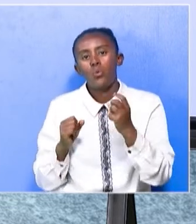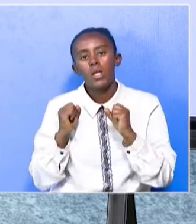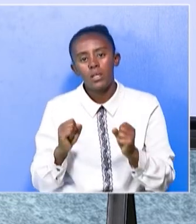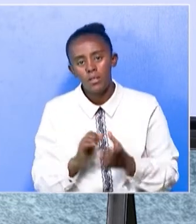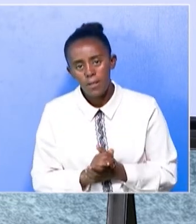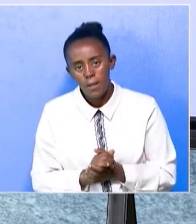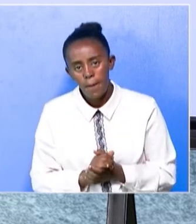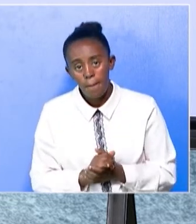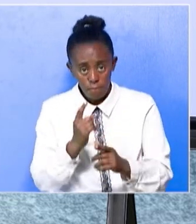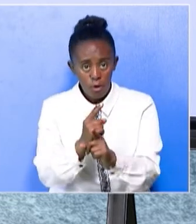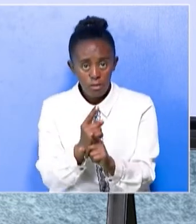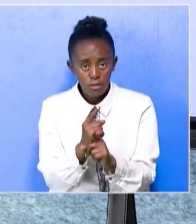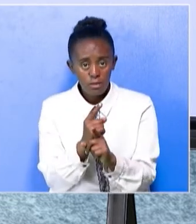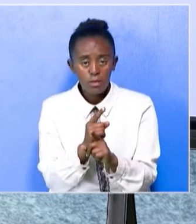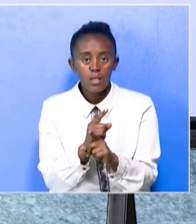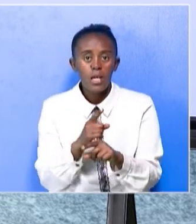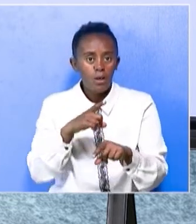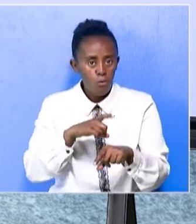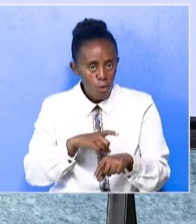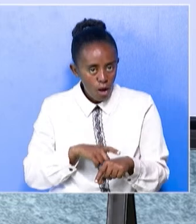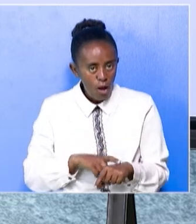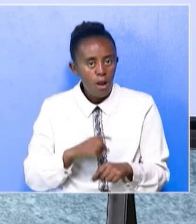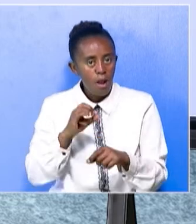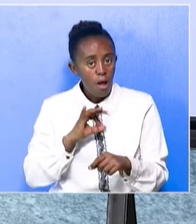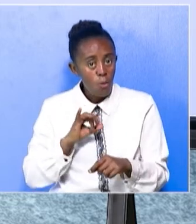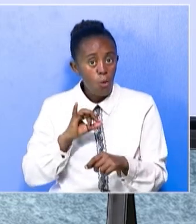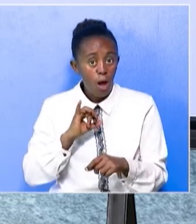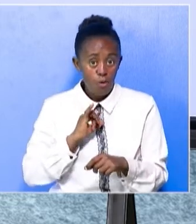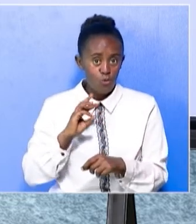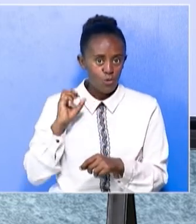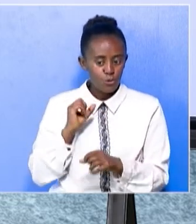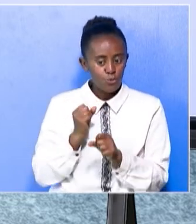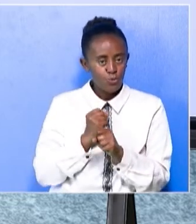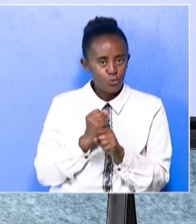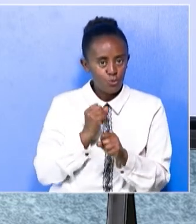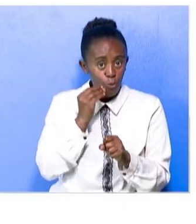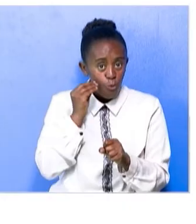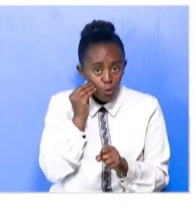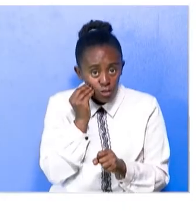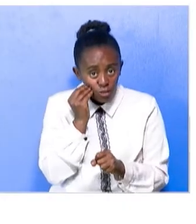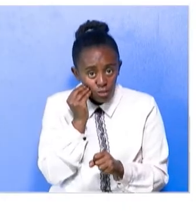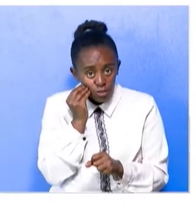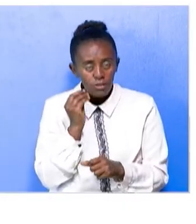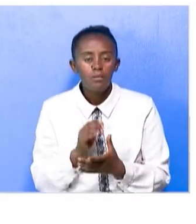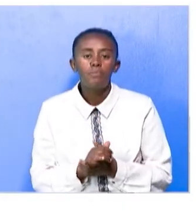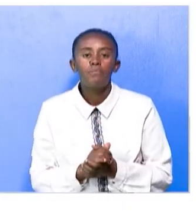Yeah. Right? While I was doing my homework, you see, my mom was,